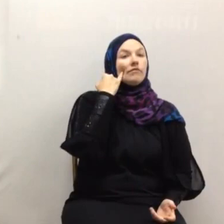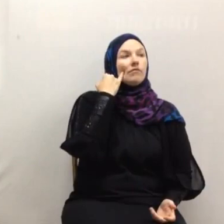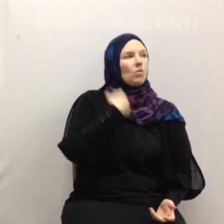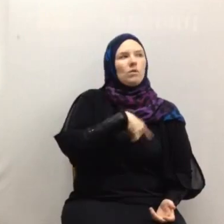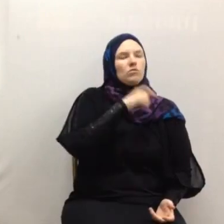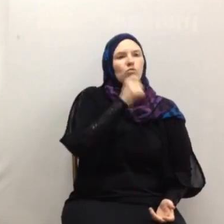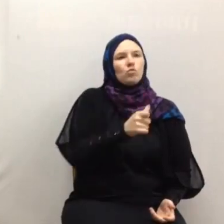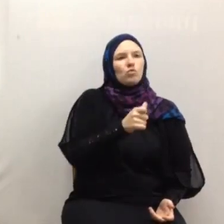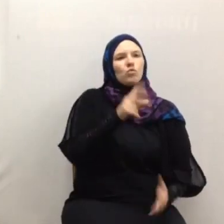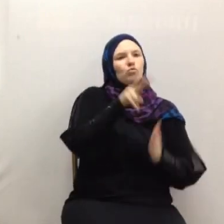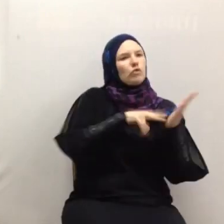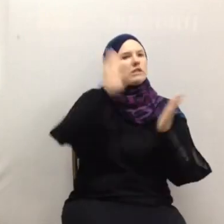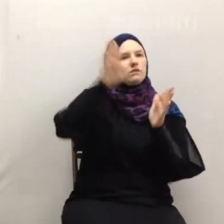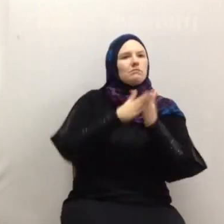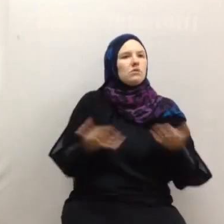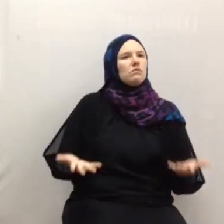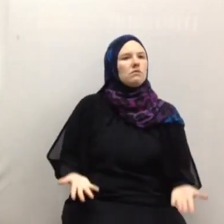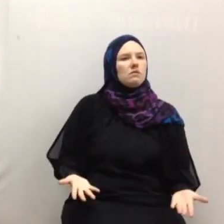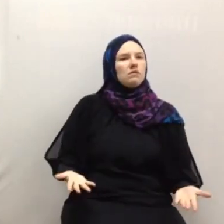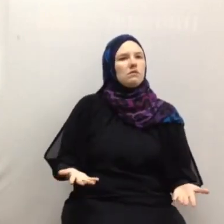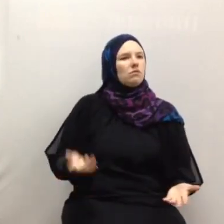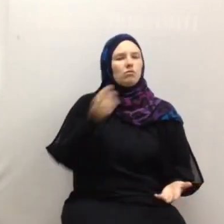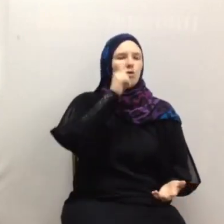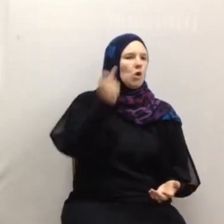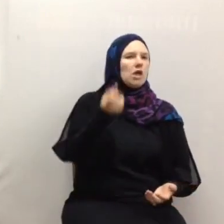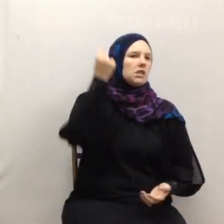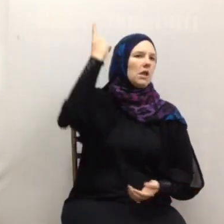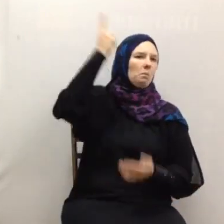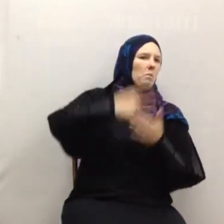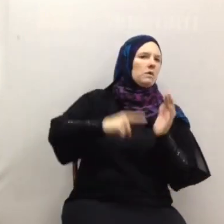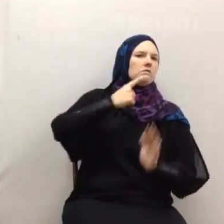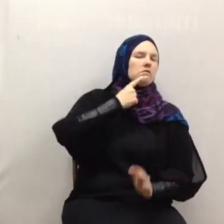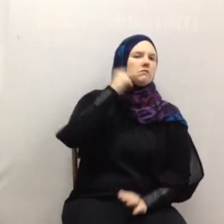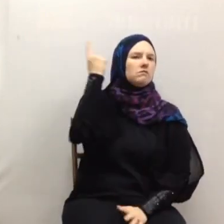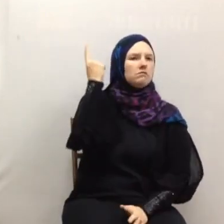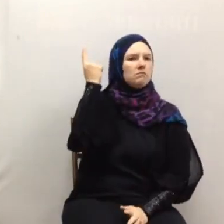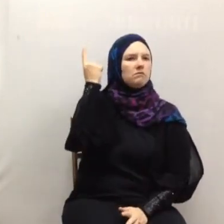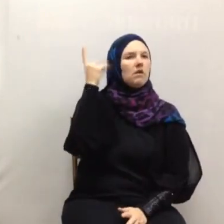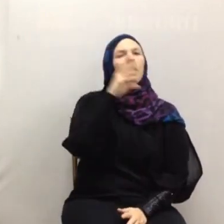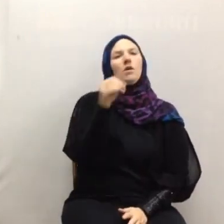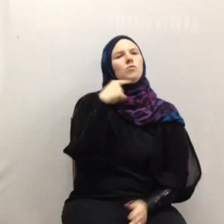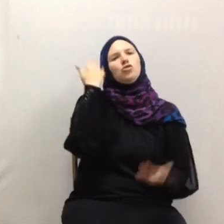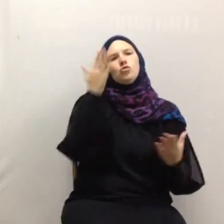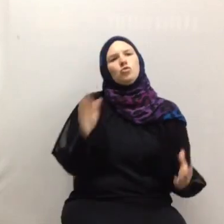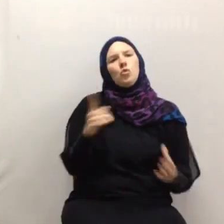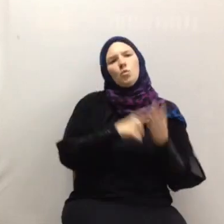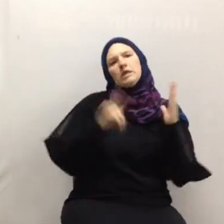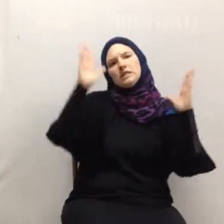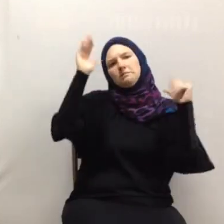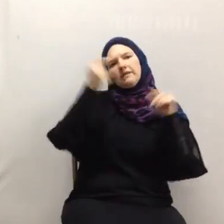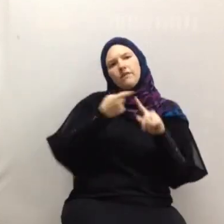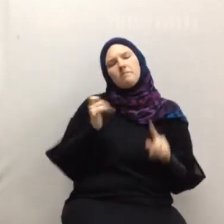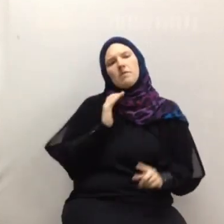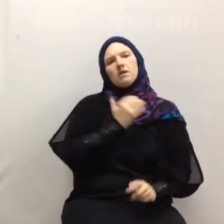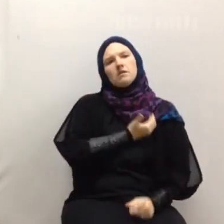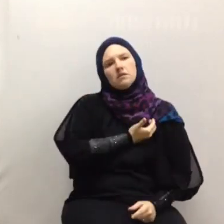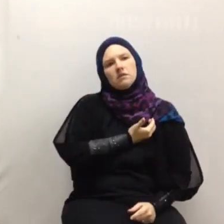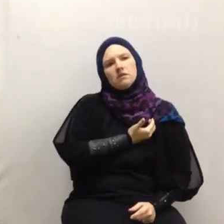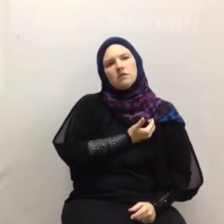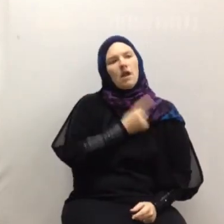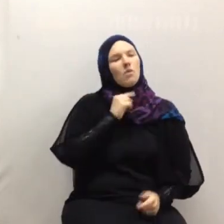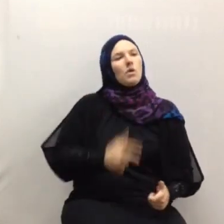book, we don't understand what He's saying, and we don't know what He expects of us, and we live a life of